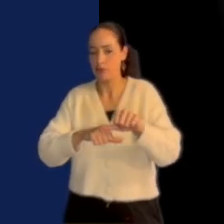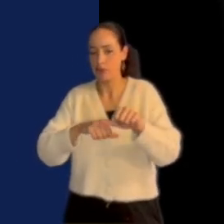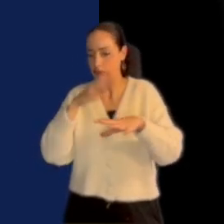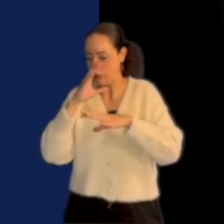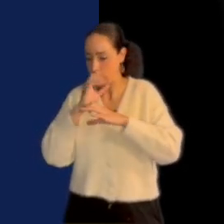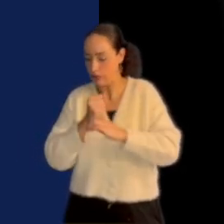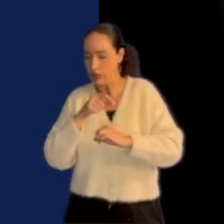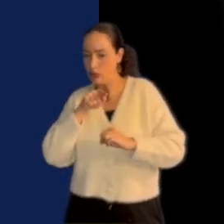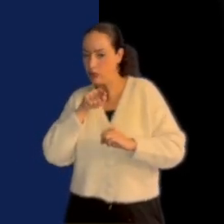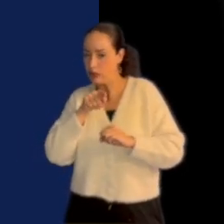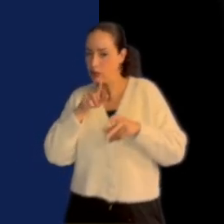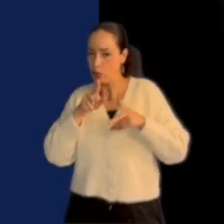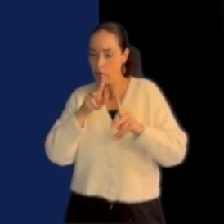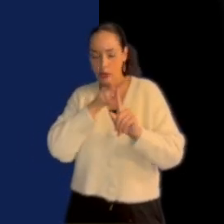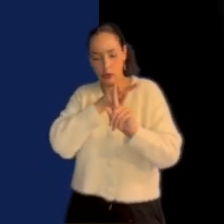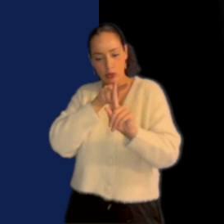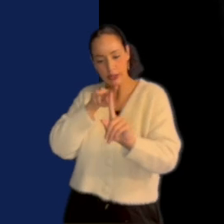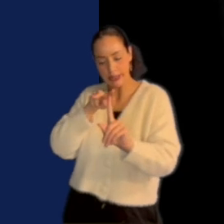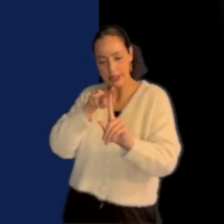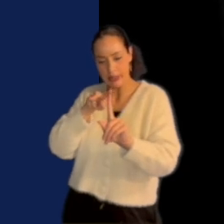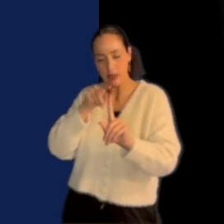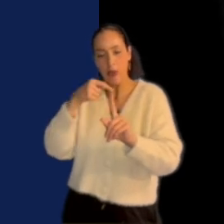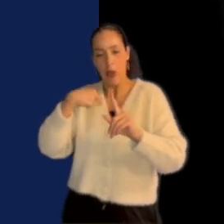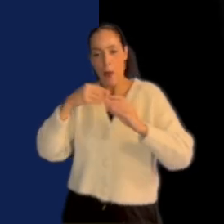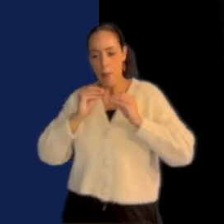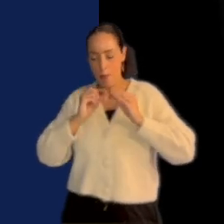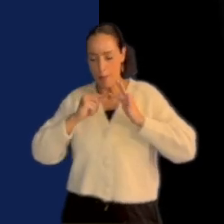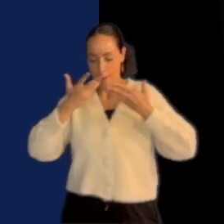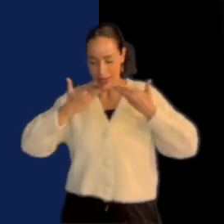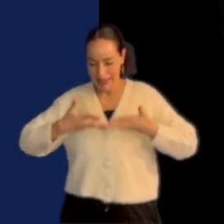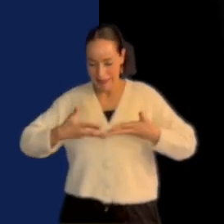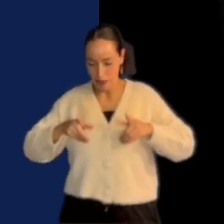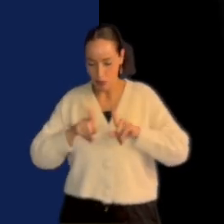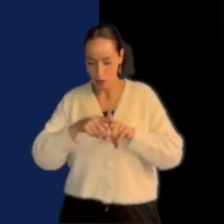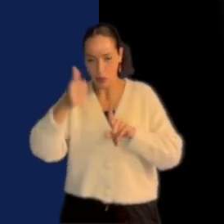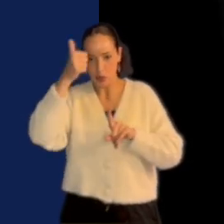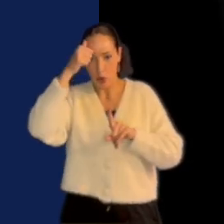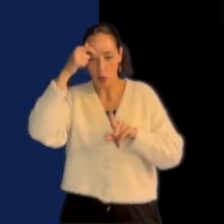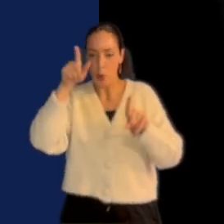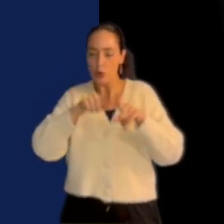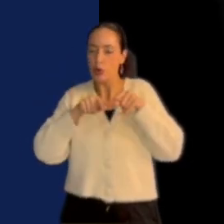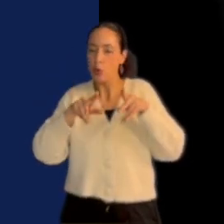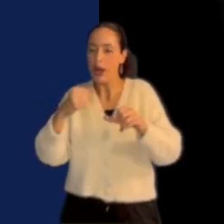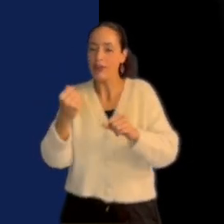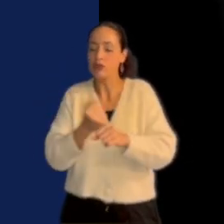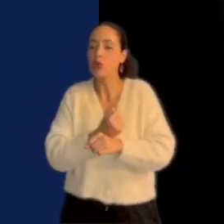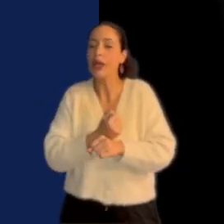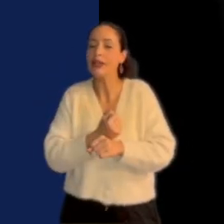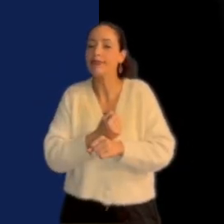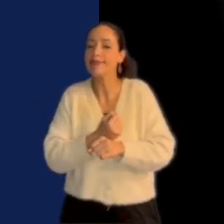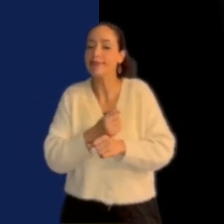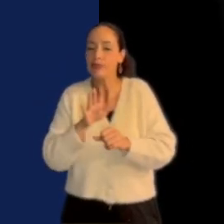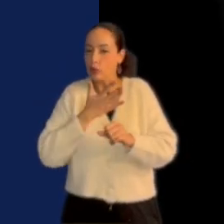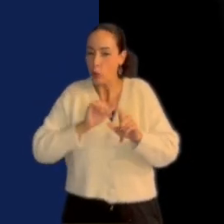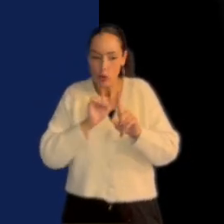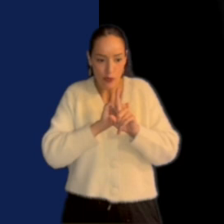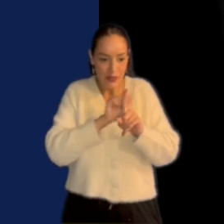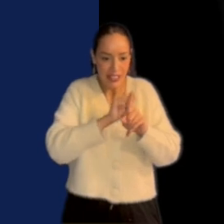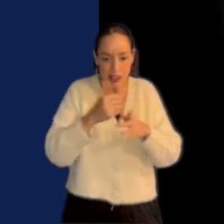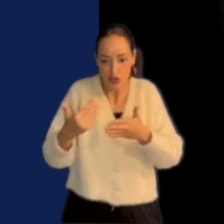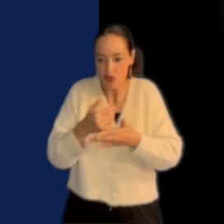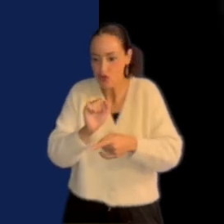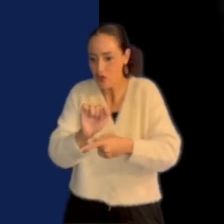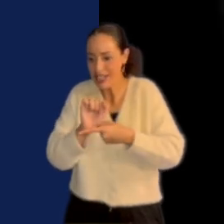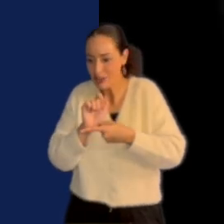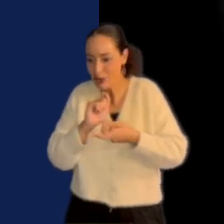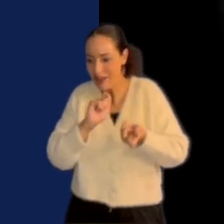whilst it's not concerned with fixing, rescuing, changing or problem-solving, it is about supporting someone to cope, creating those flickers of light